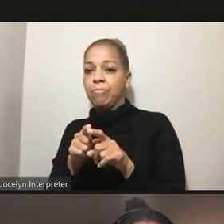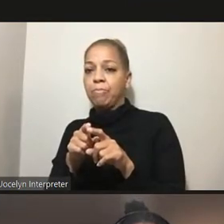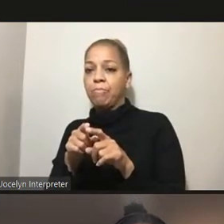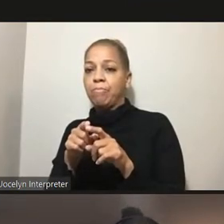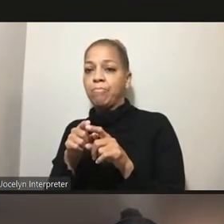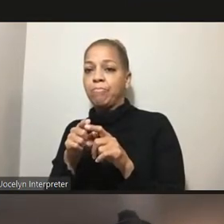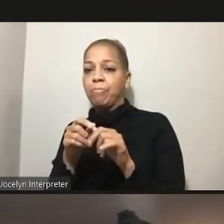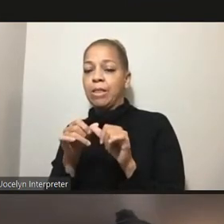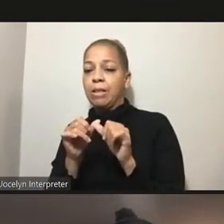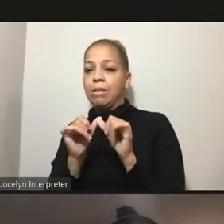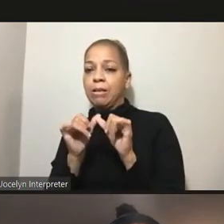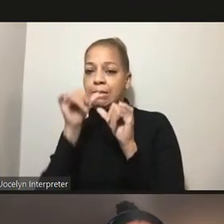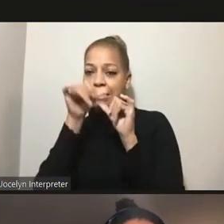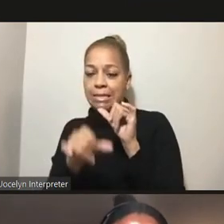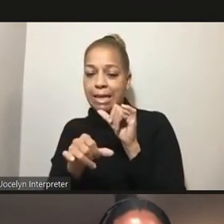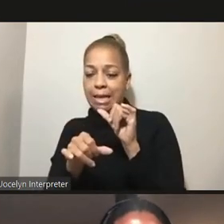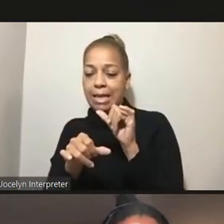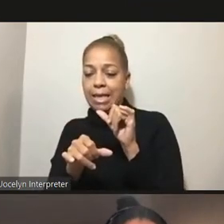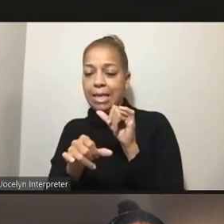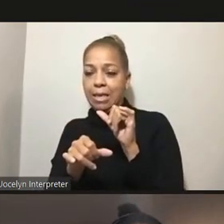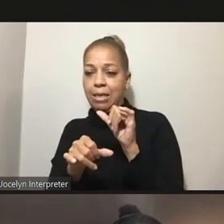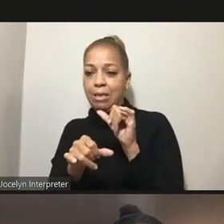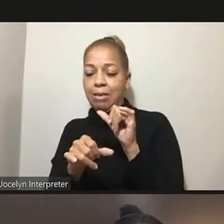that the work